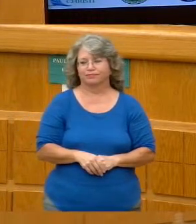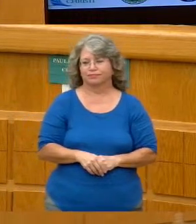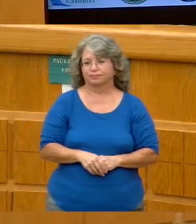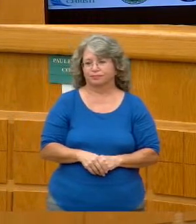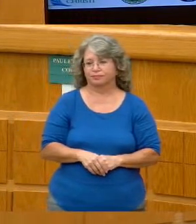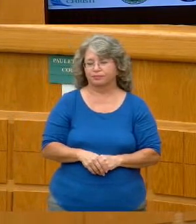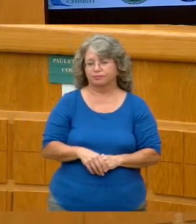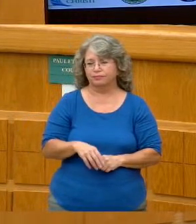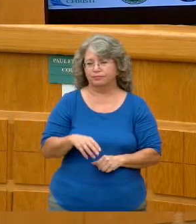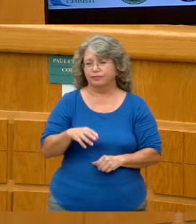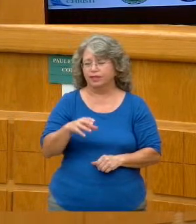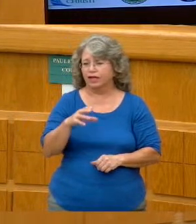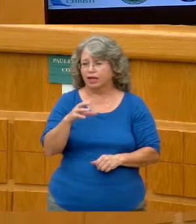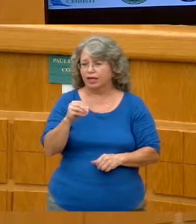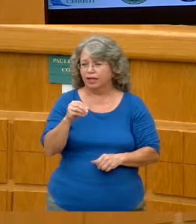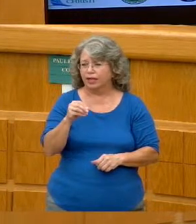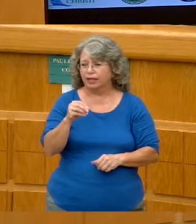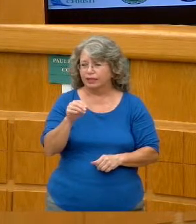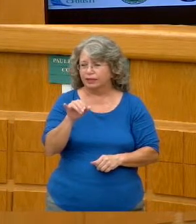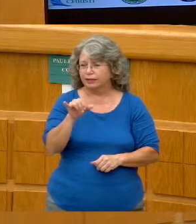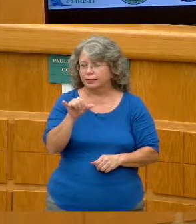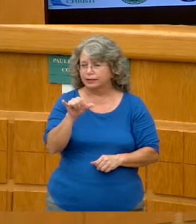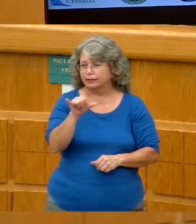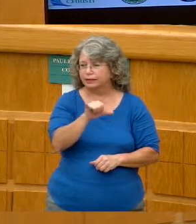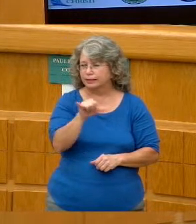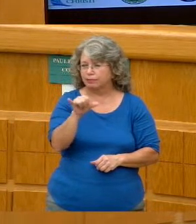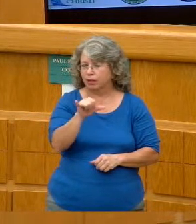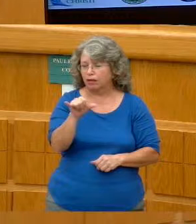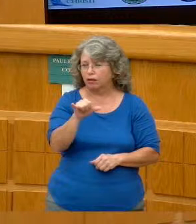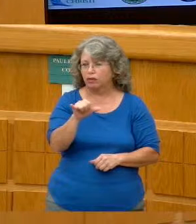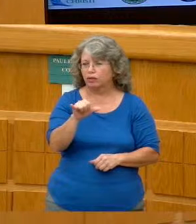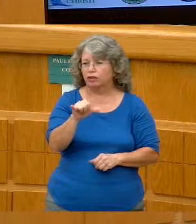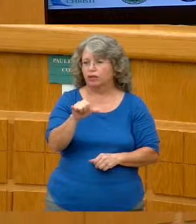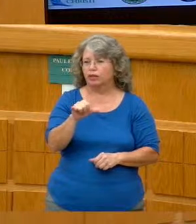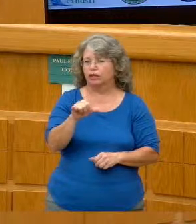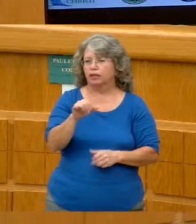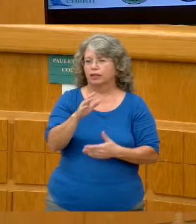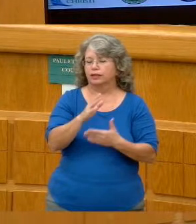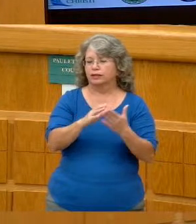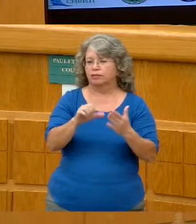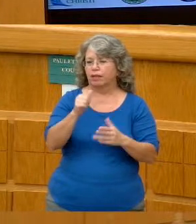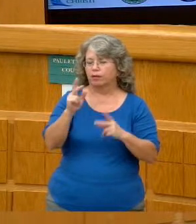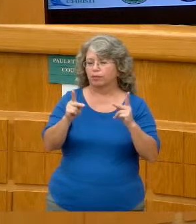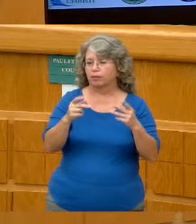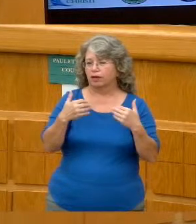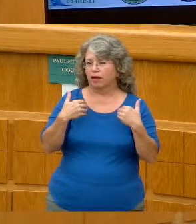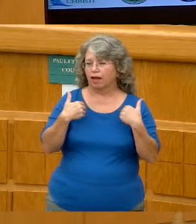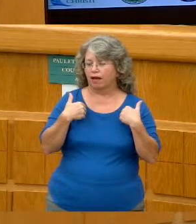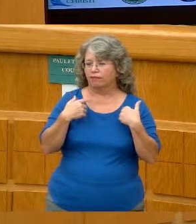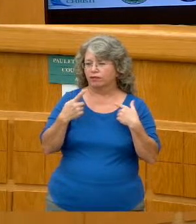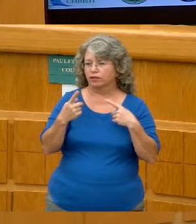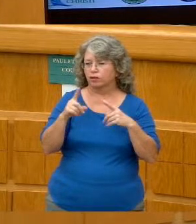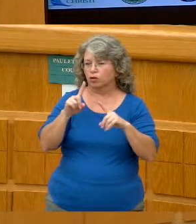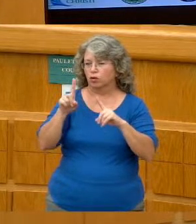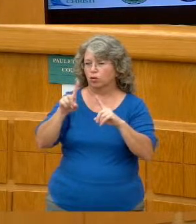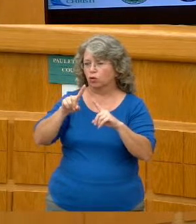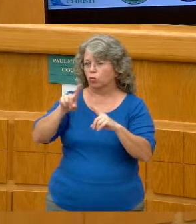And along those same lines, and as far as there's been additional questions about data dumps and how that affects it.